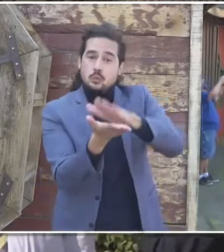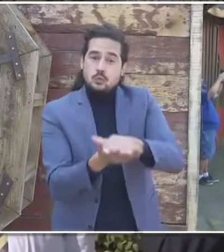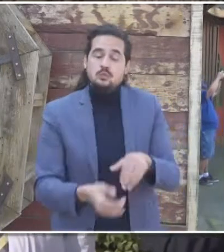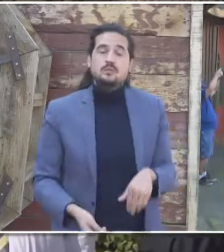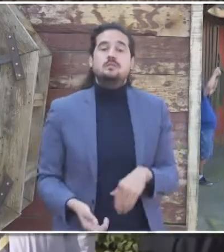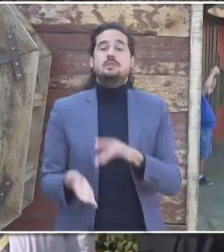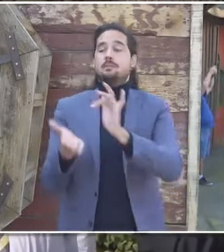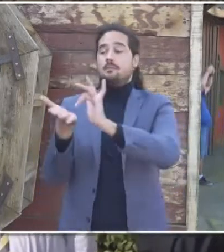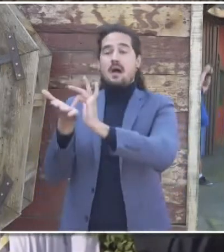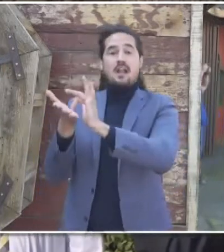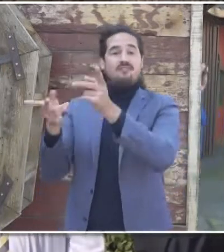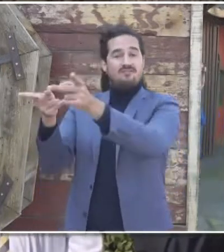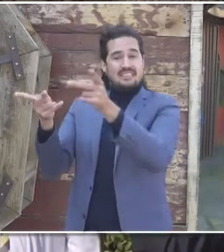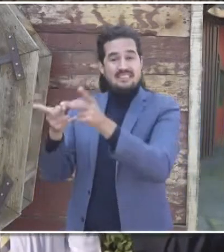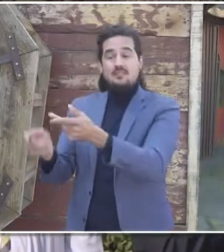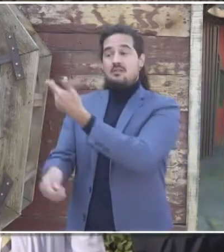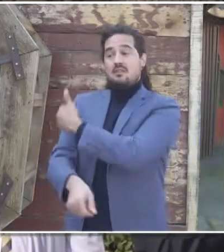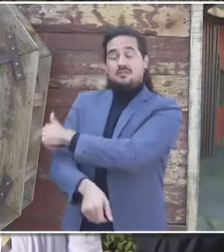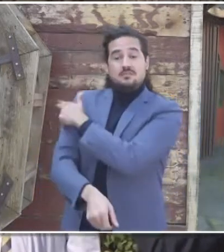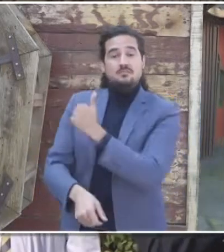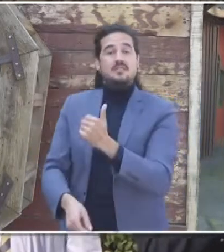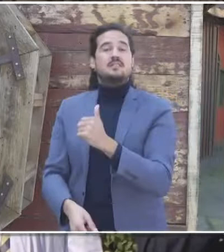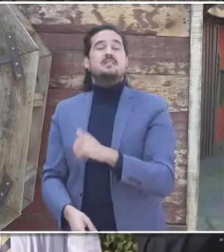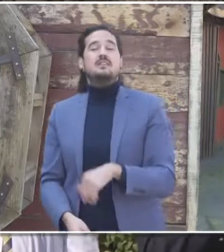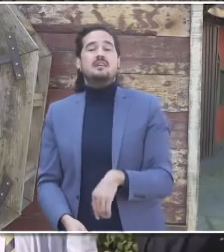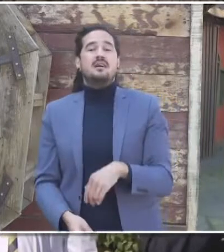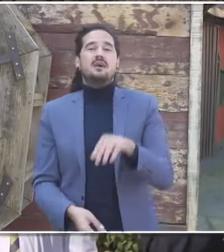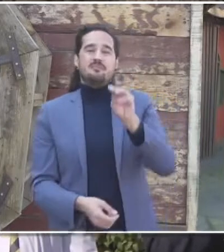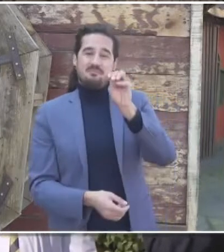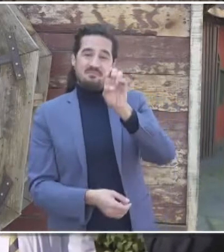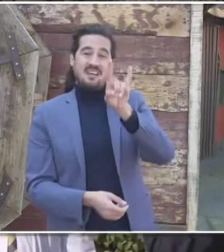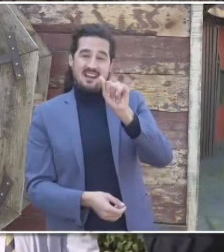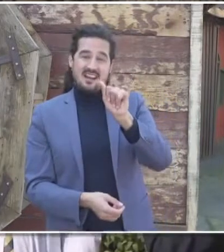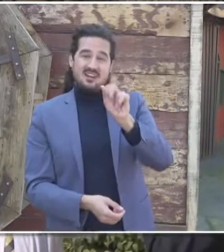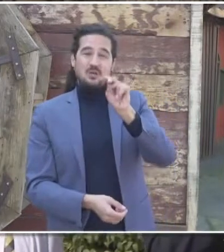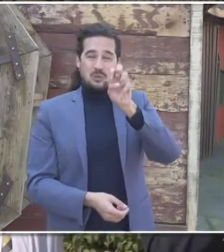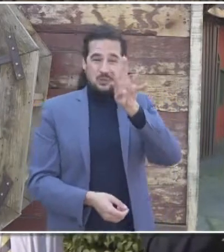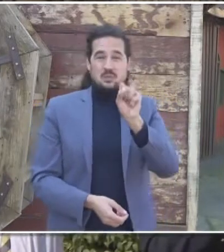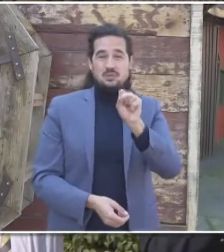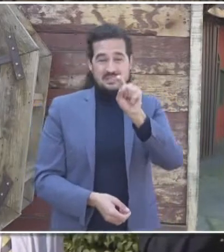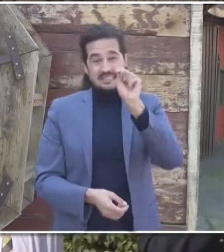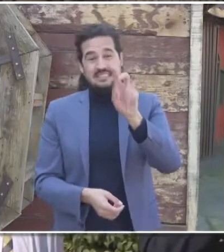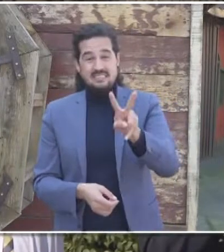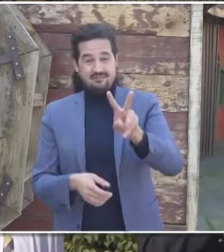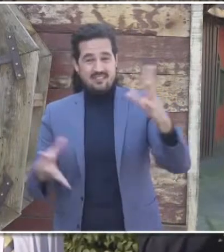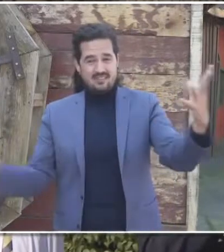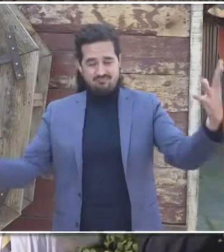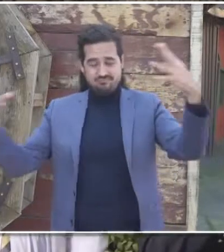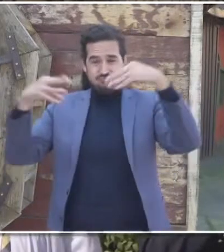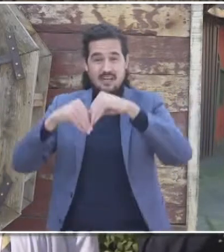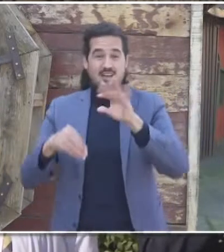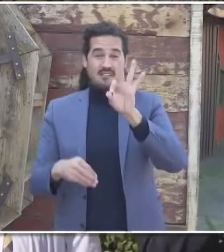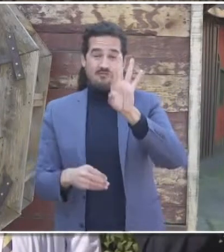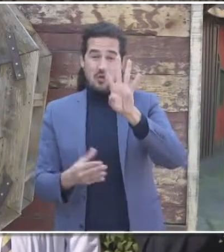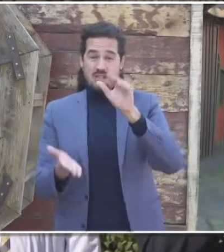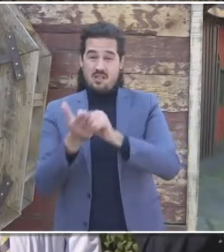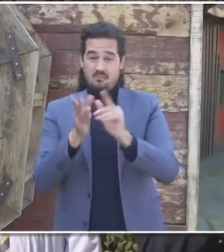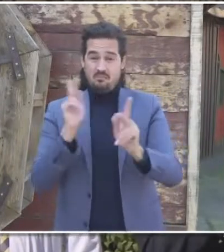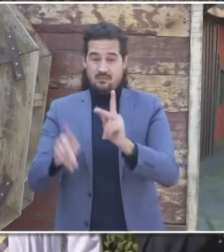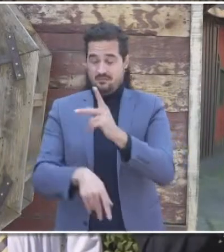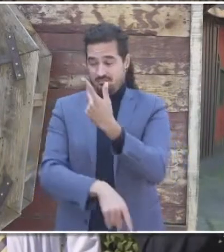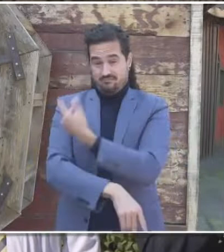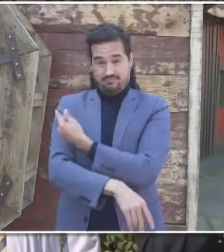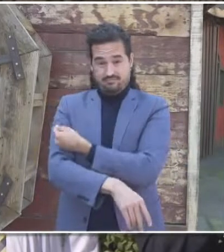not be here today with 94,000 doses without each and every one of you. And moving forward, all of you will be a key